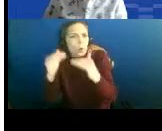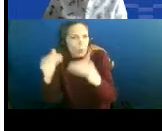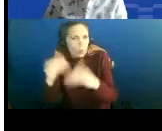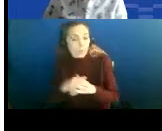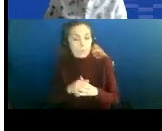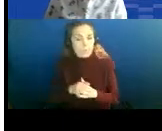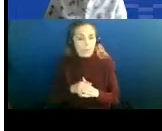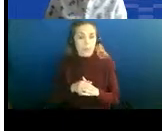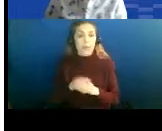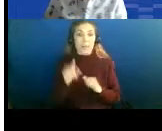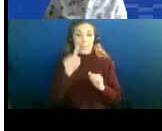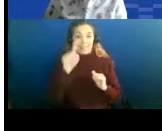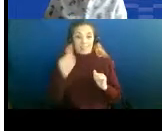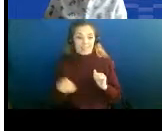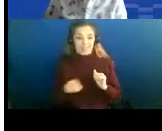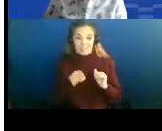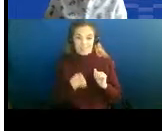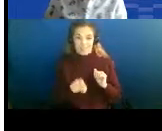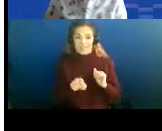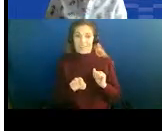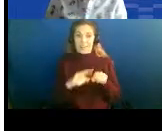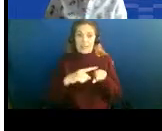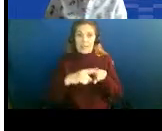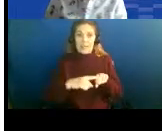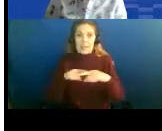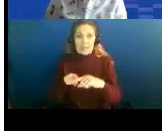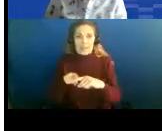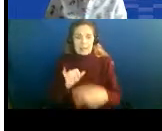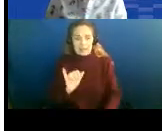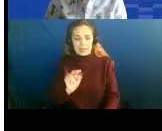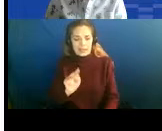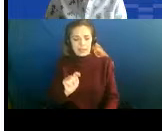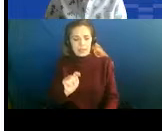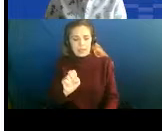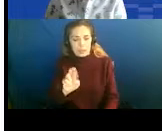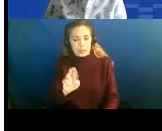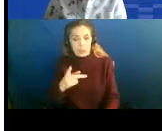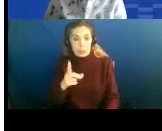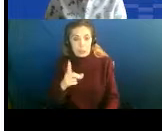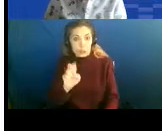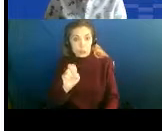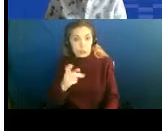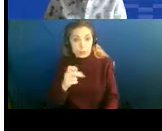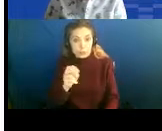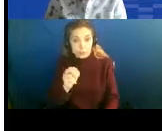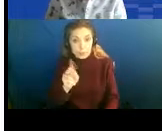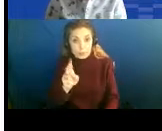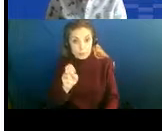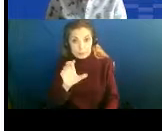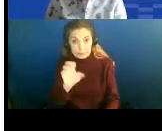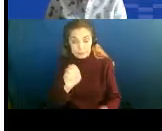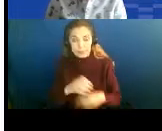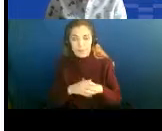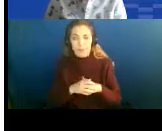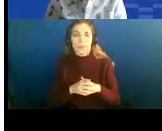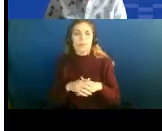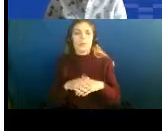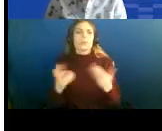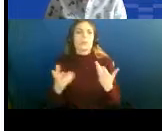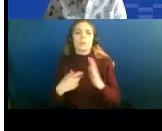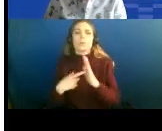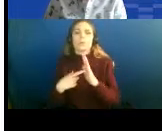interdependence. So a theoretical concept developed in feminist care ethics research and taken up across a broad range of feminist and